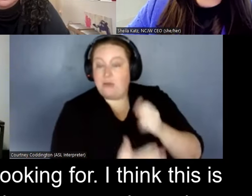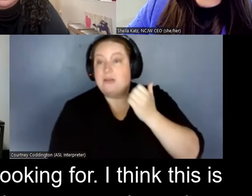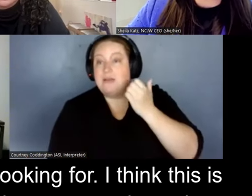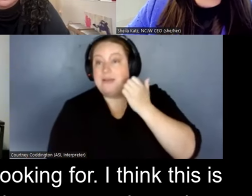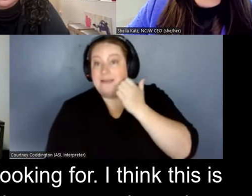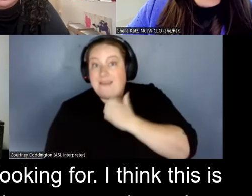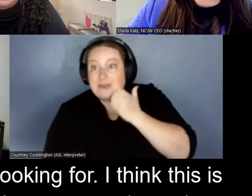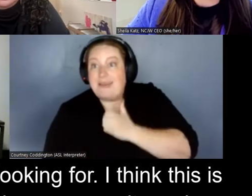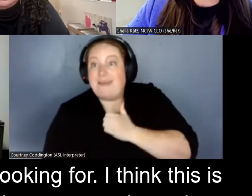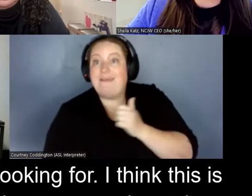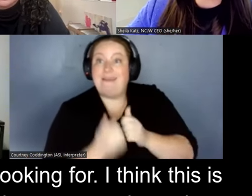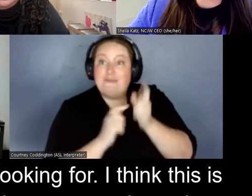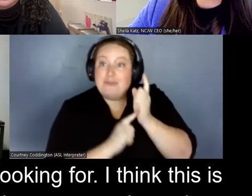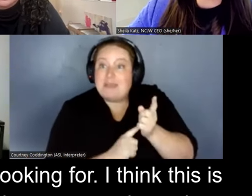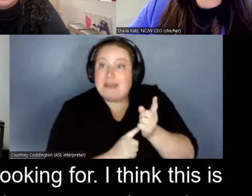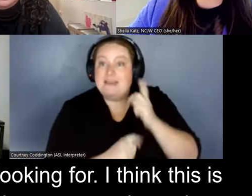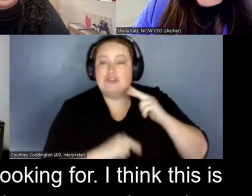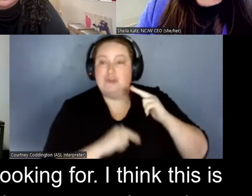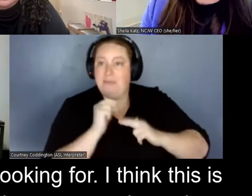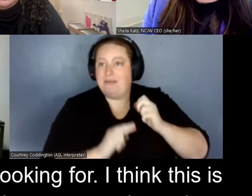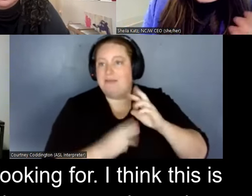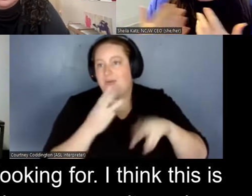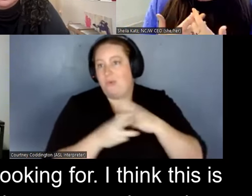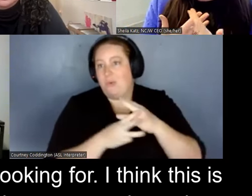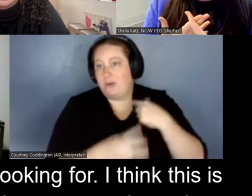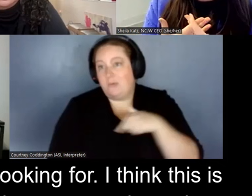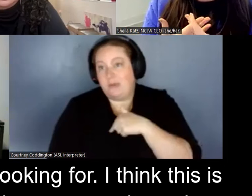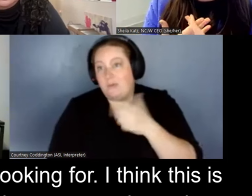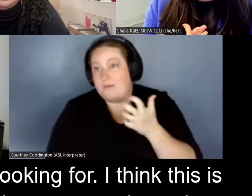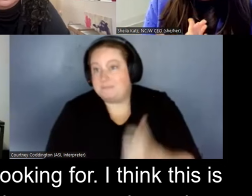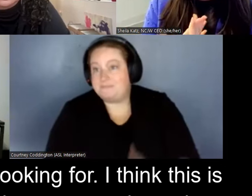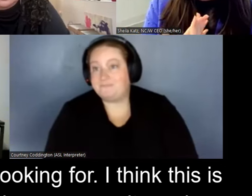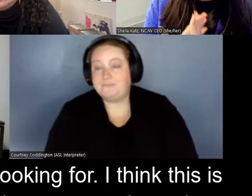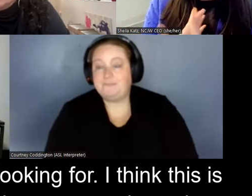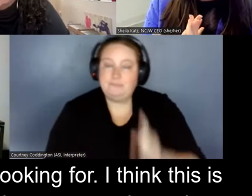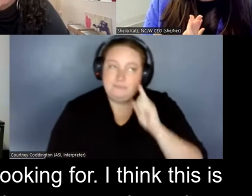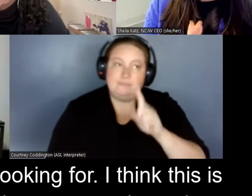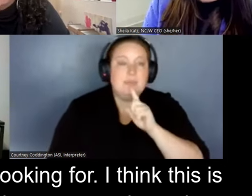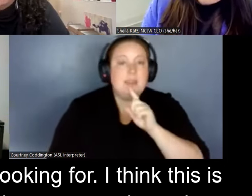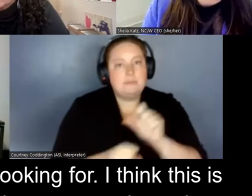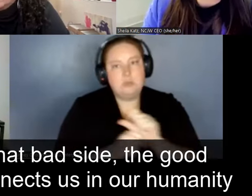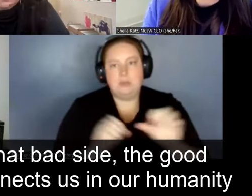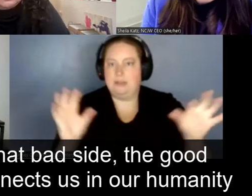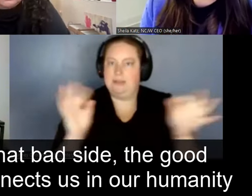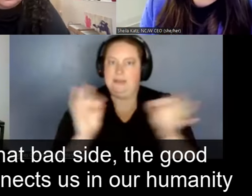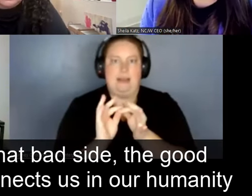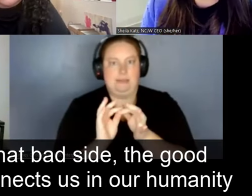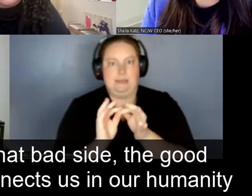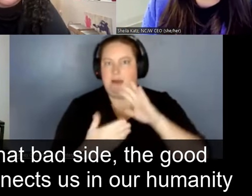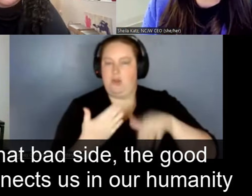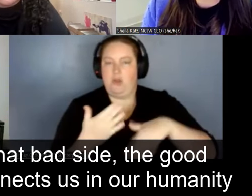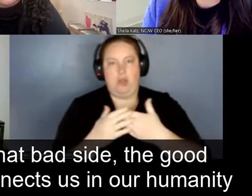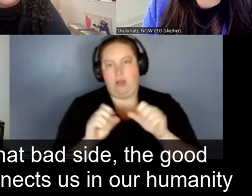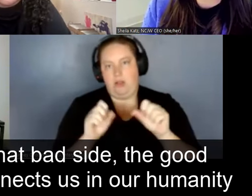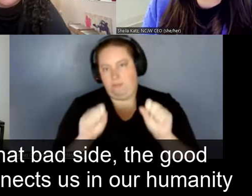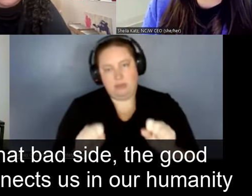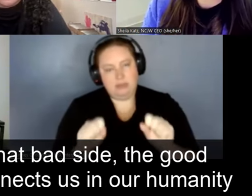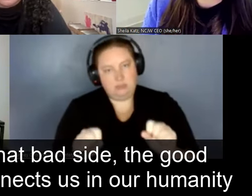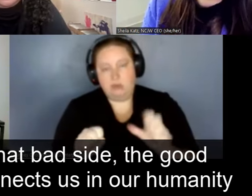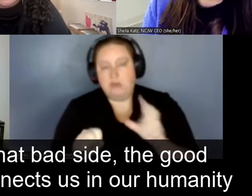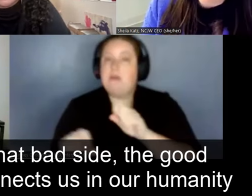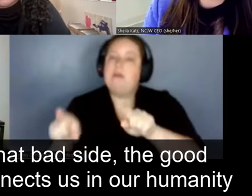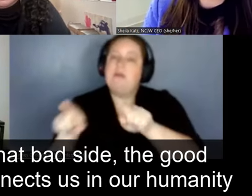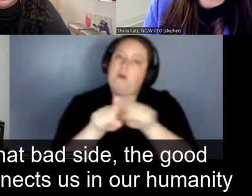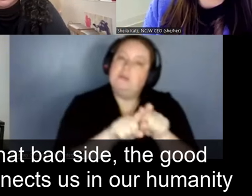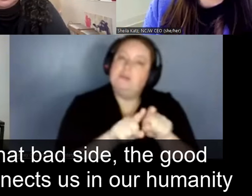day to build the world we're looking for. I think this is absolutely connected in every way it can be. And it also shows